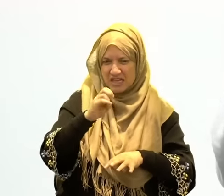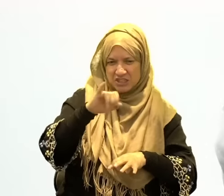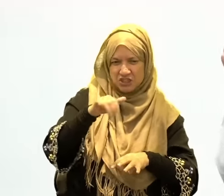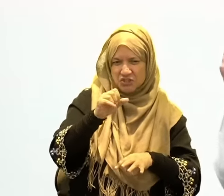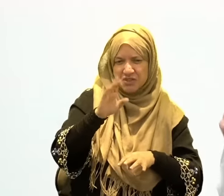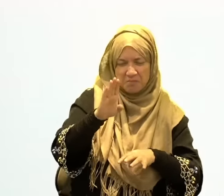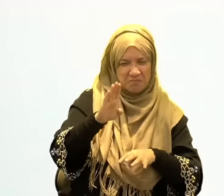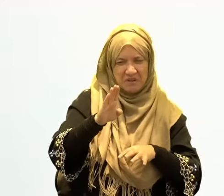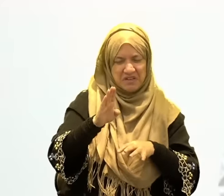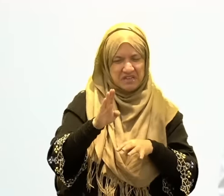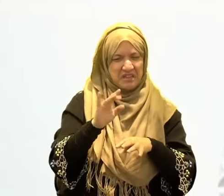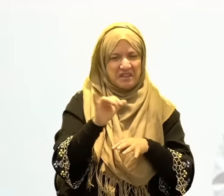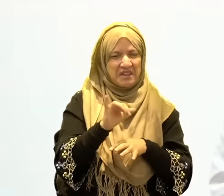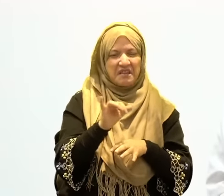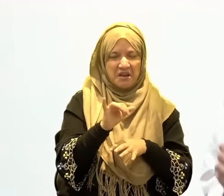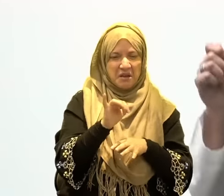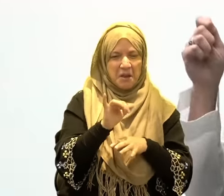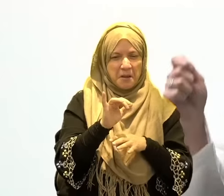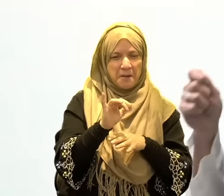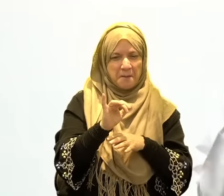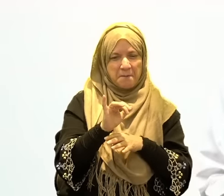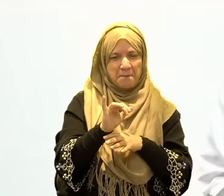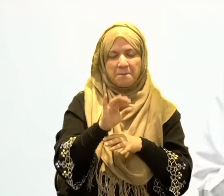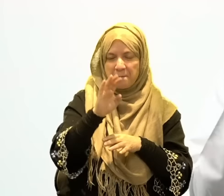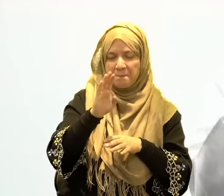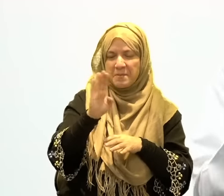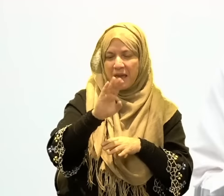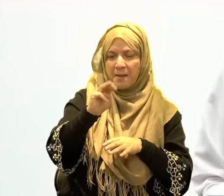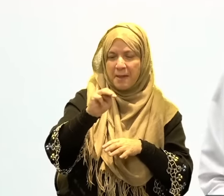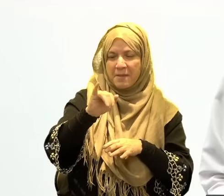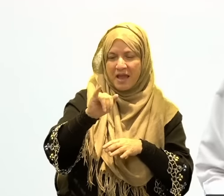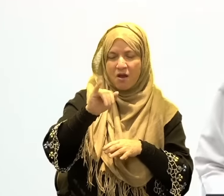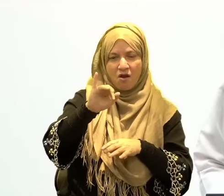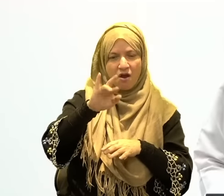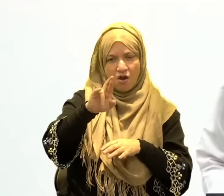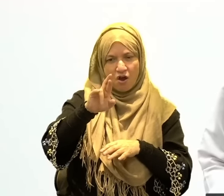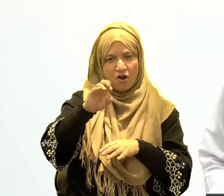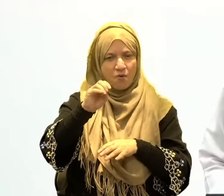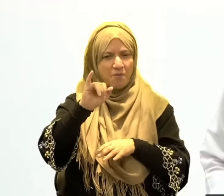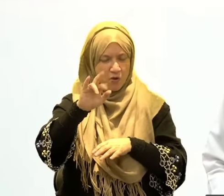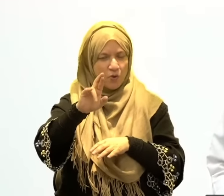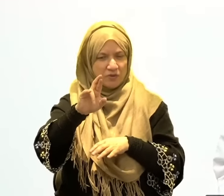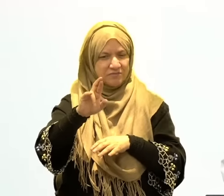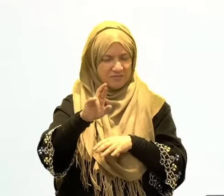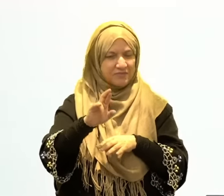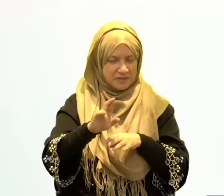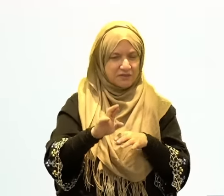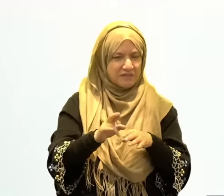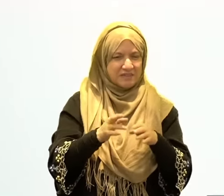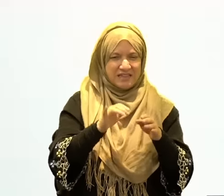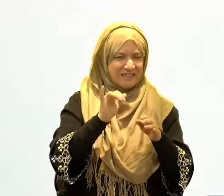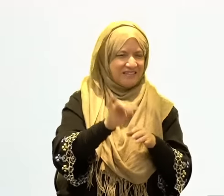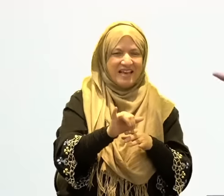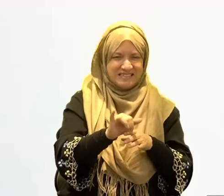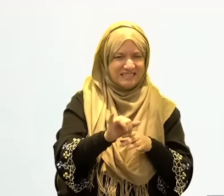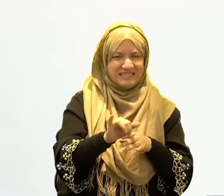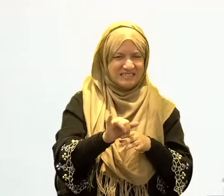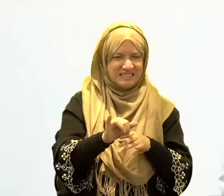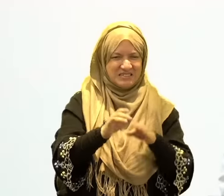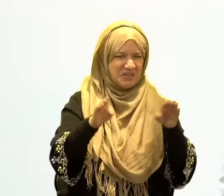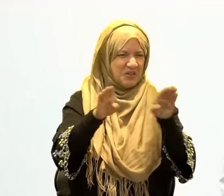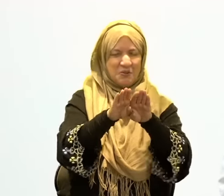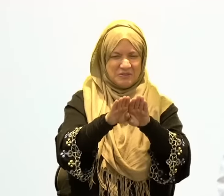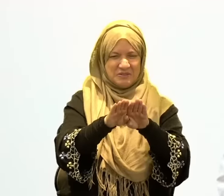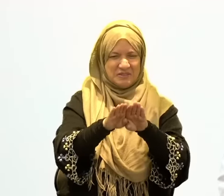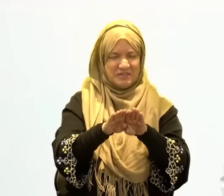tell a kid, close your eyes and no one can see you, you told yourself that he's not watching me right now. Therefore, you're not able to see